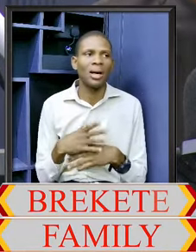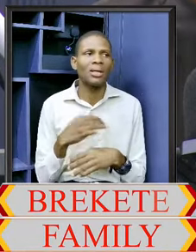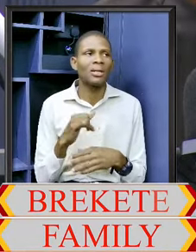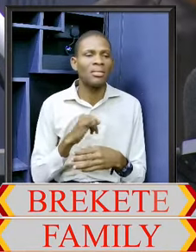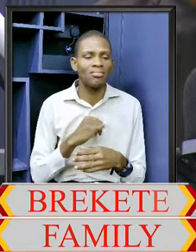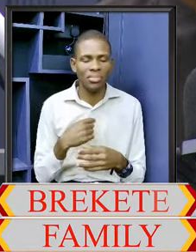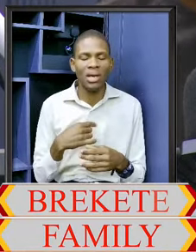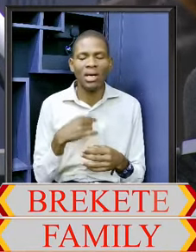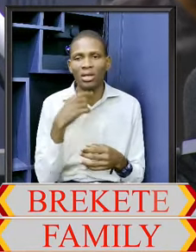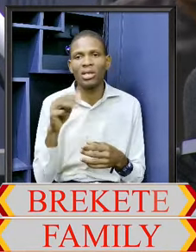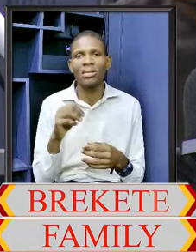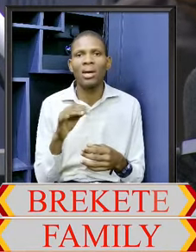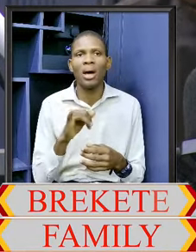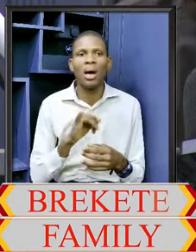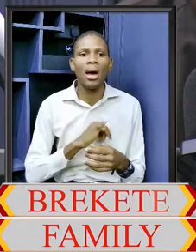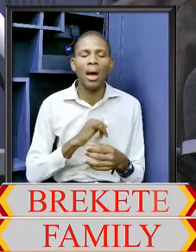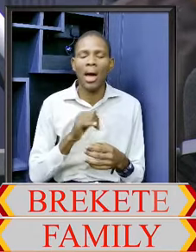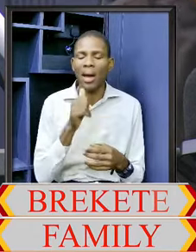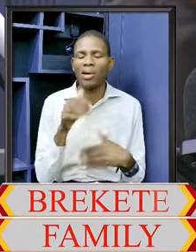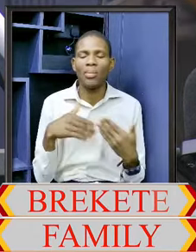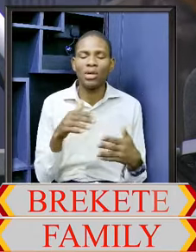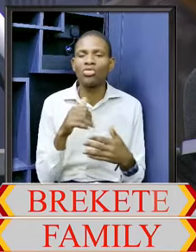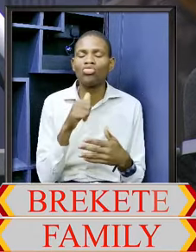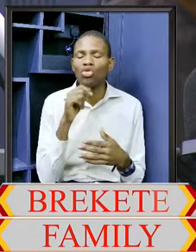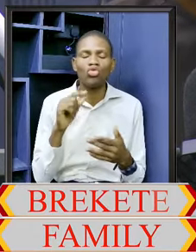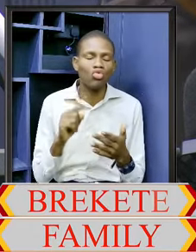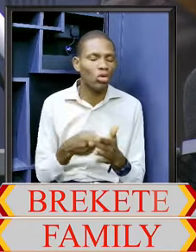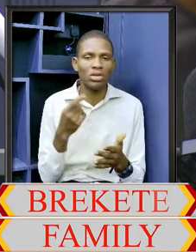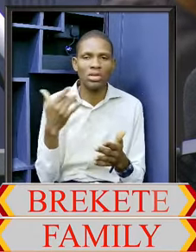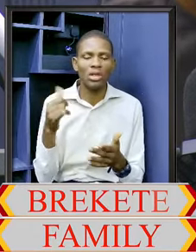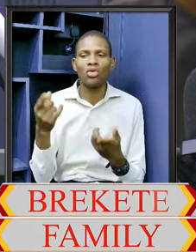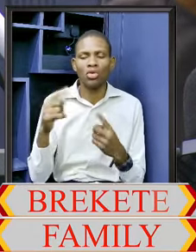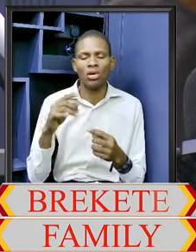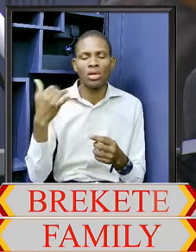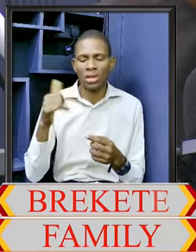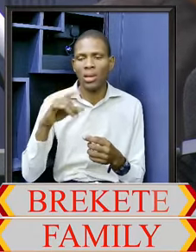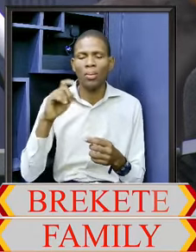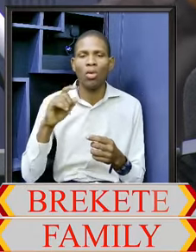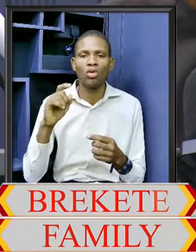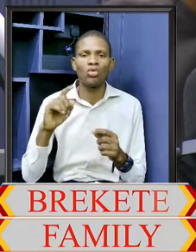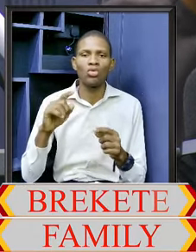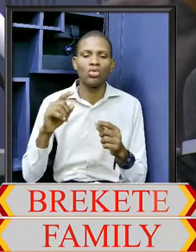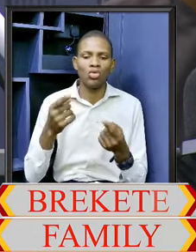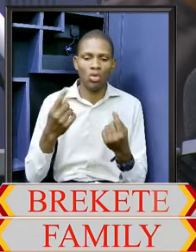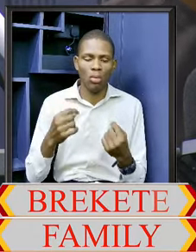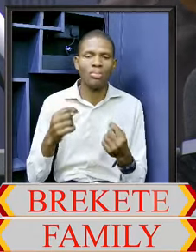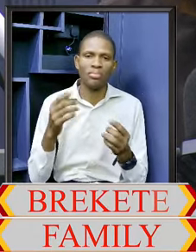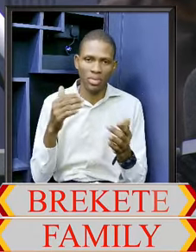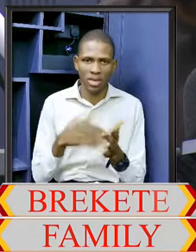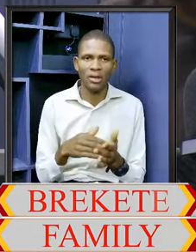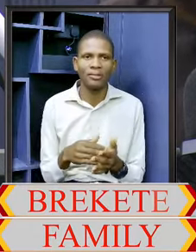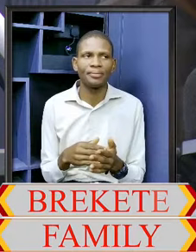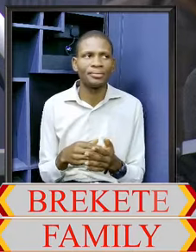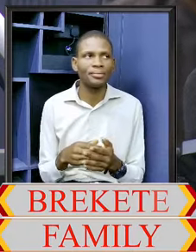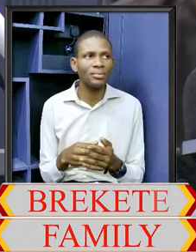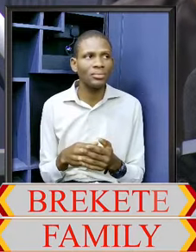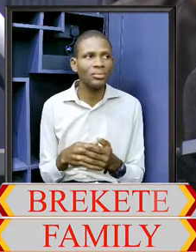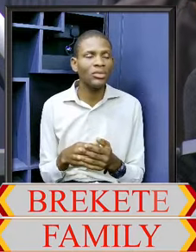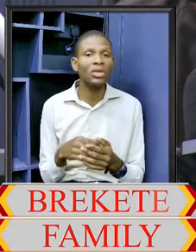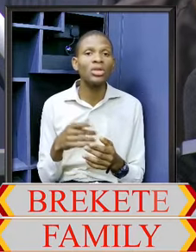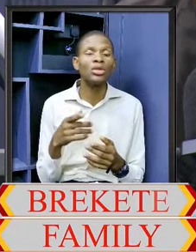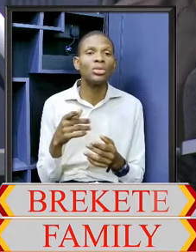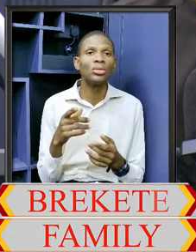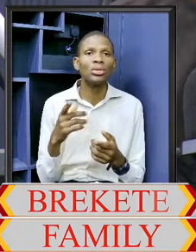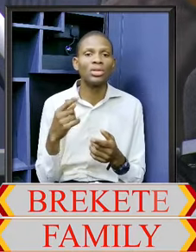they happy to hear, say, no be once where they come. Say, this relationship, it go be like the road to water, to the stream, no be the road